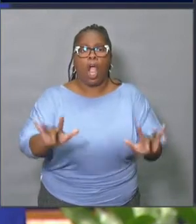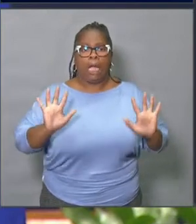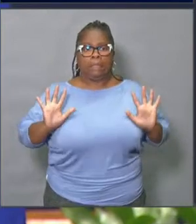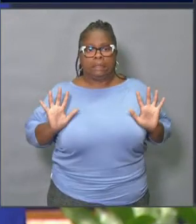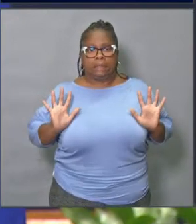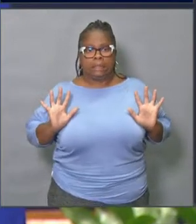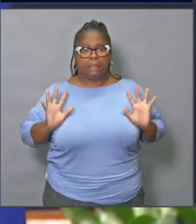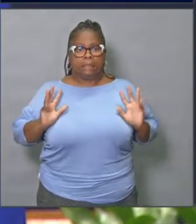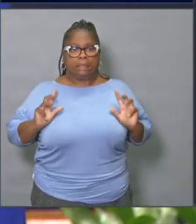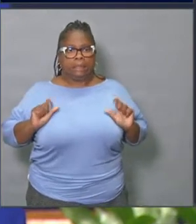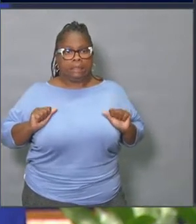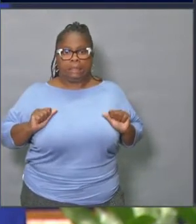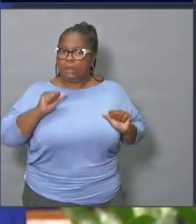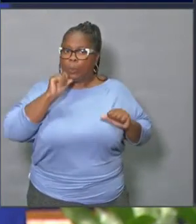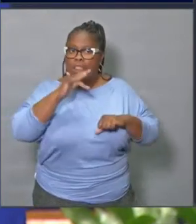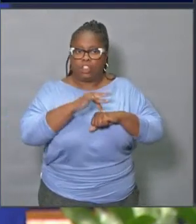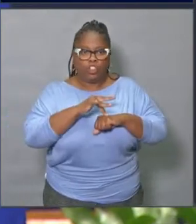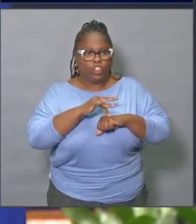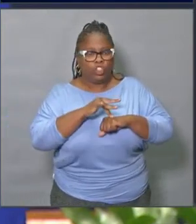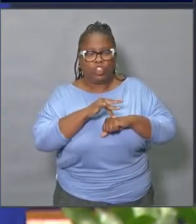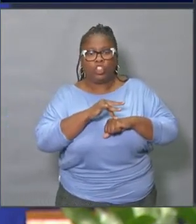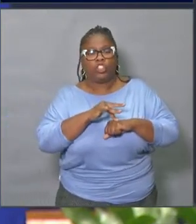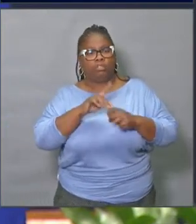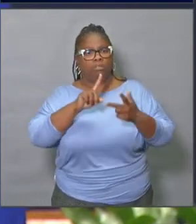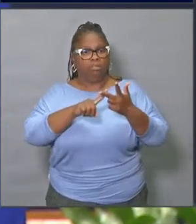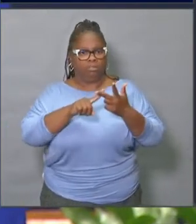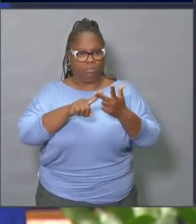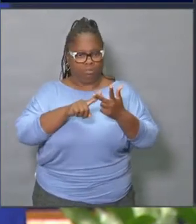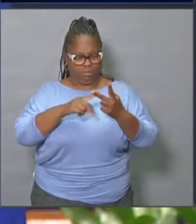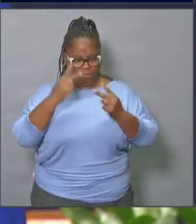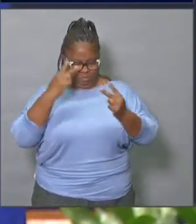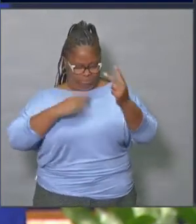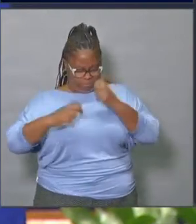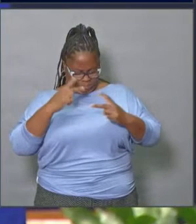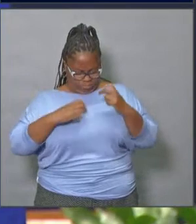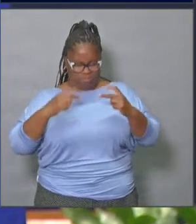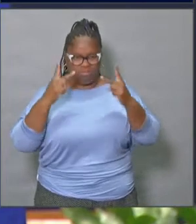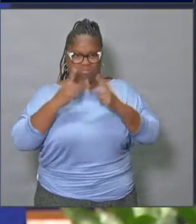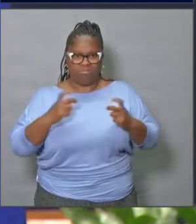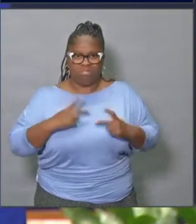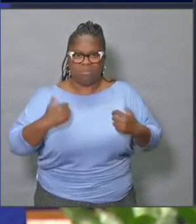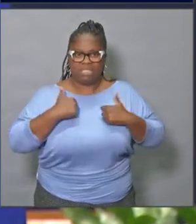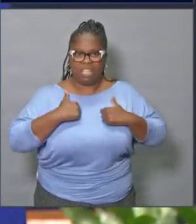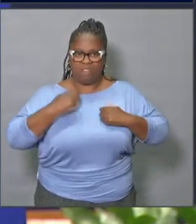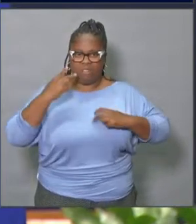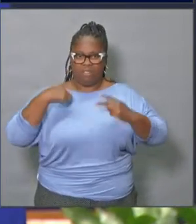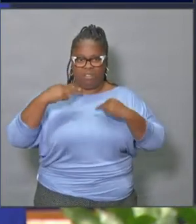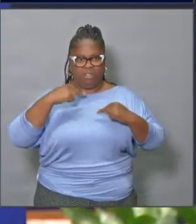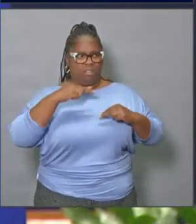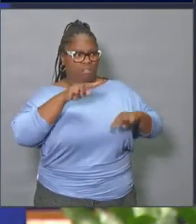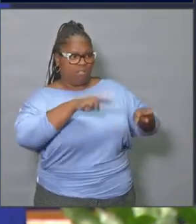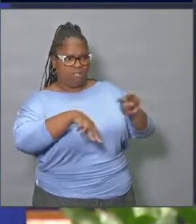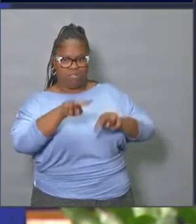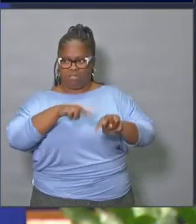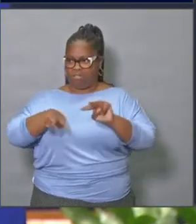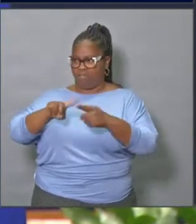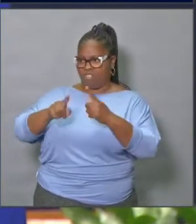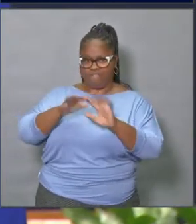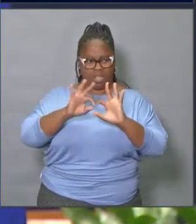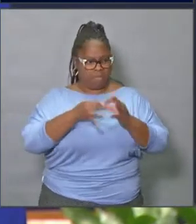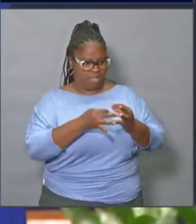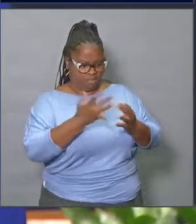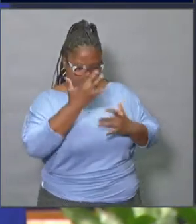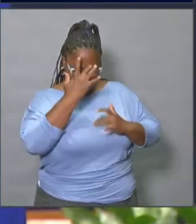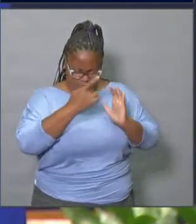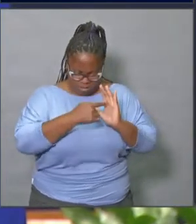greatest extent possible. It means consistently monitoring yourself and your loved ones for the symptoms of COVID-19. And it